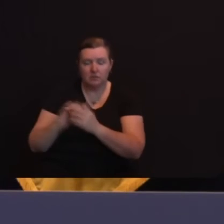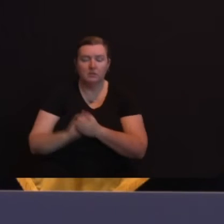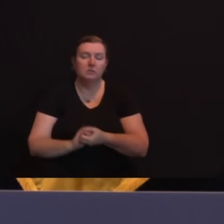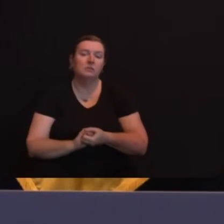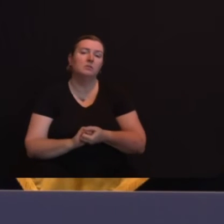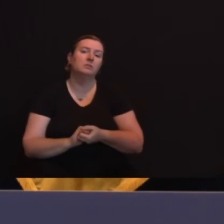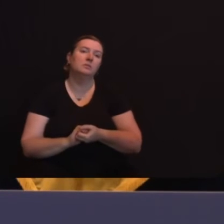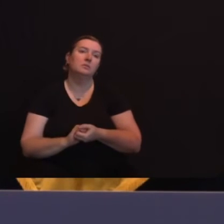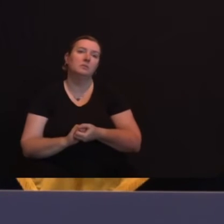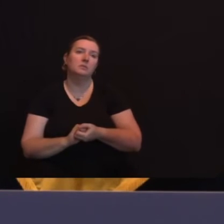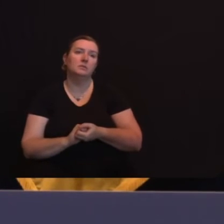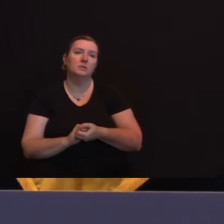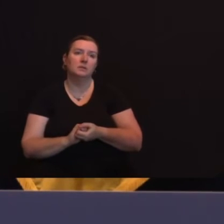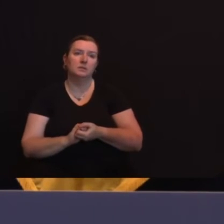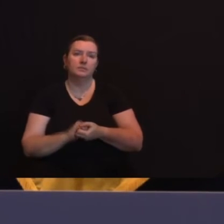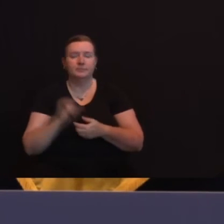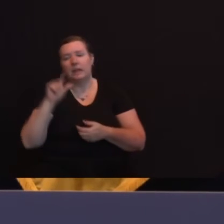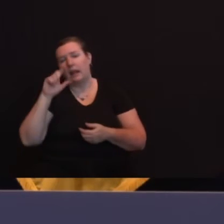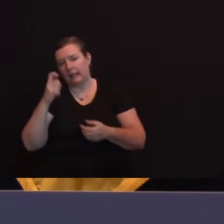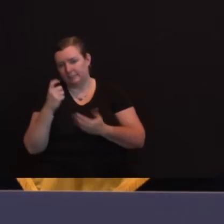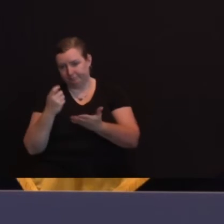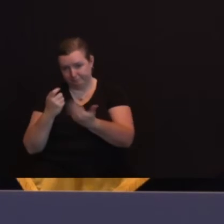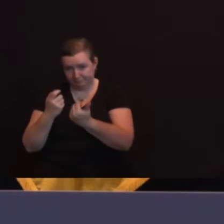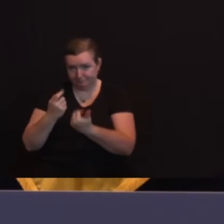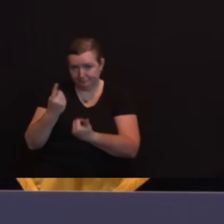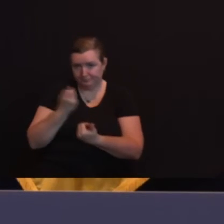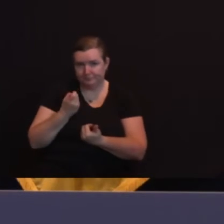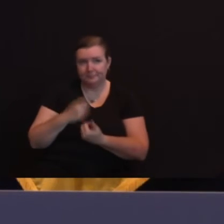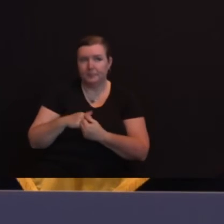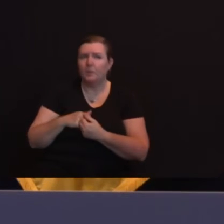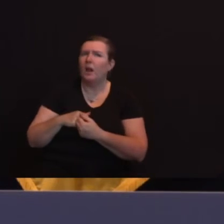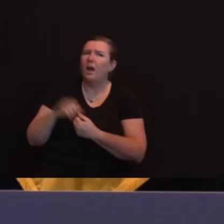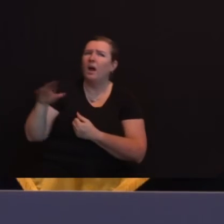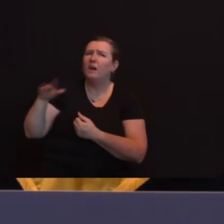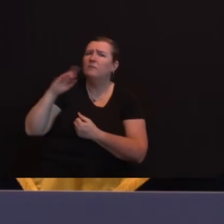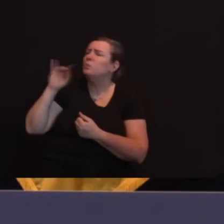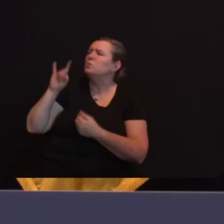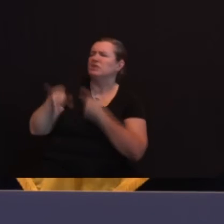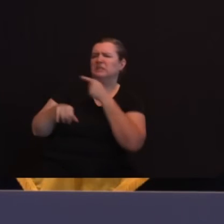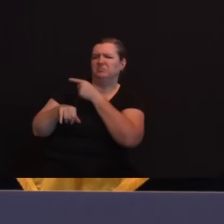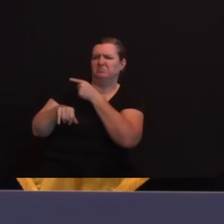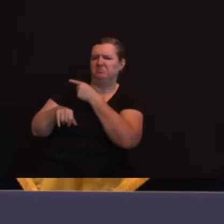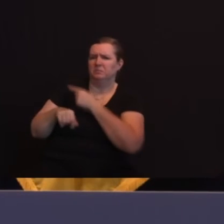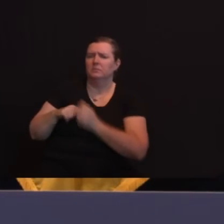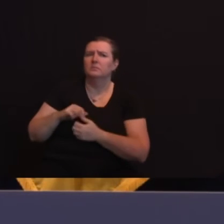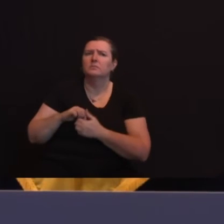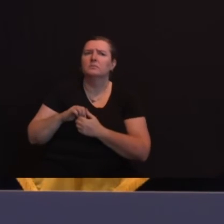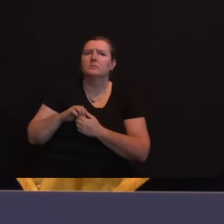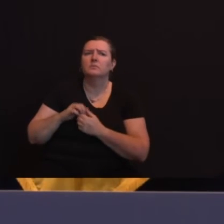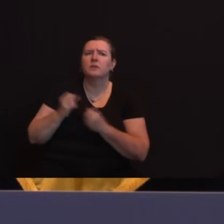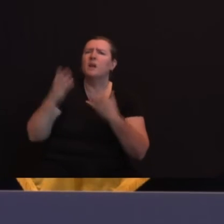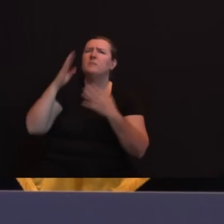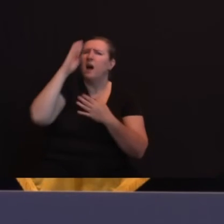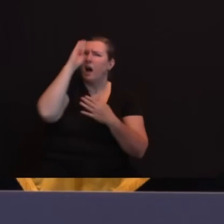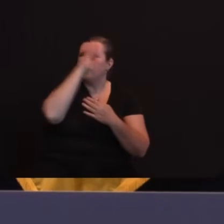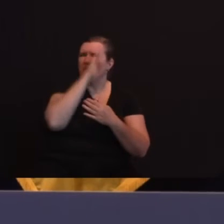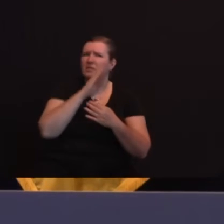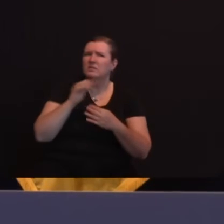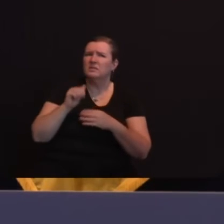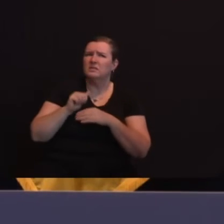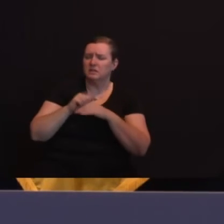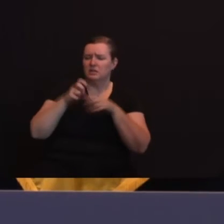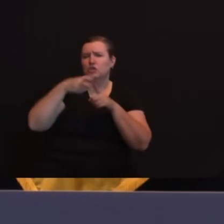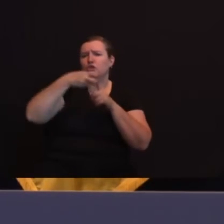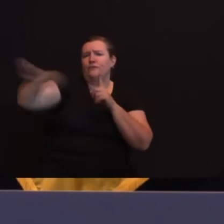Thank you, Governor. Good afternoon. Good afternoon. For Commissioner Persicelli, can you tell us how many or if any hospitals went on divert over the weekend and for how long they were on